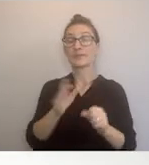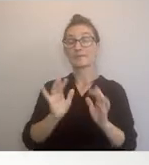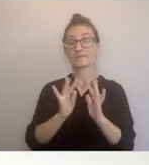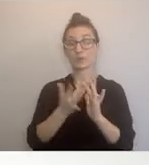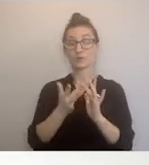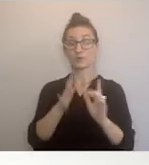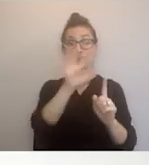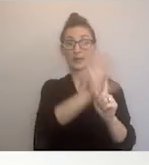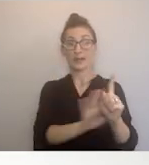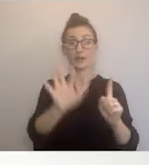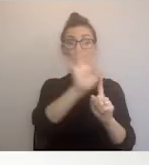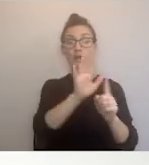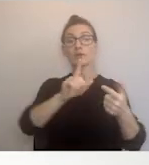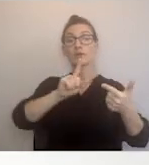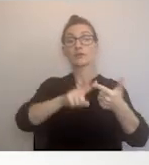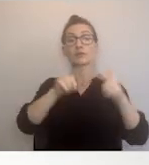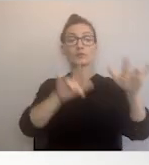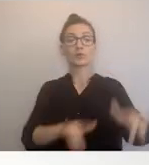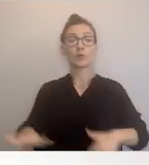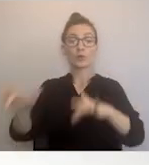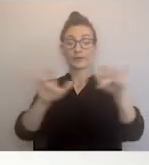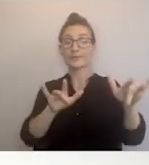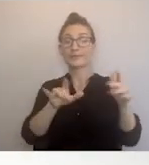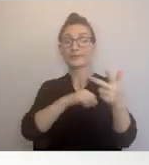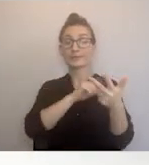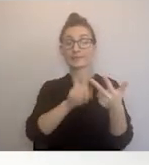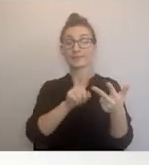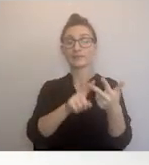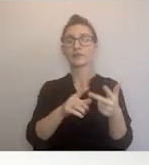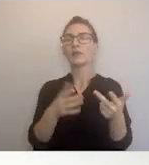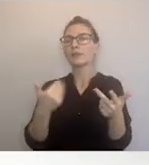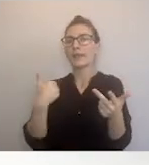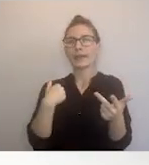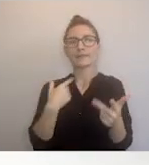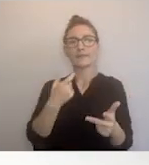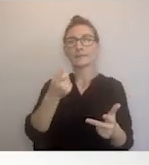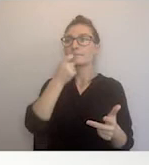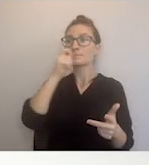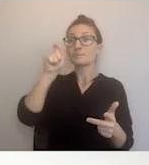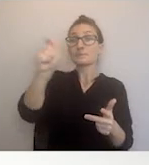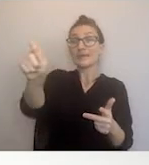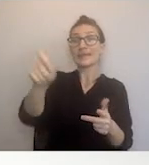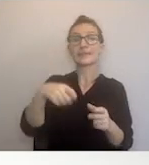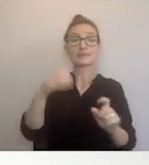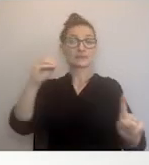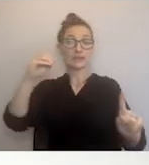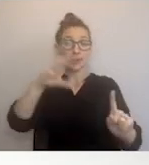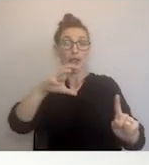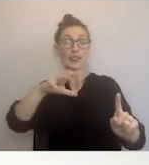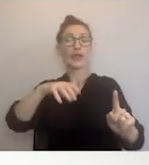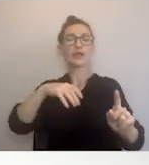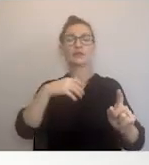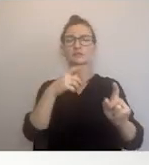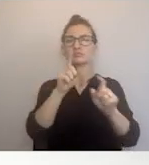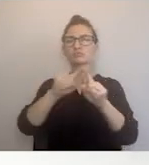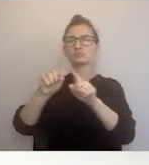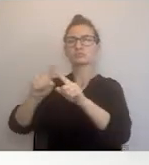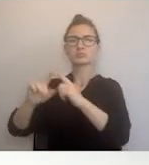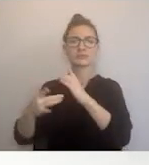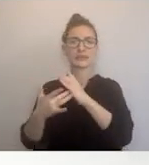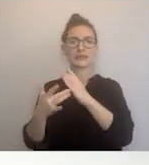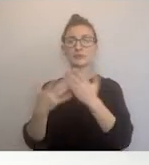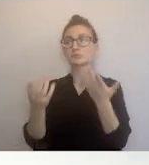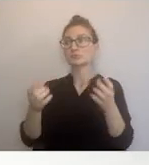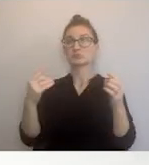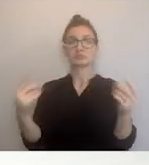you'll know that you can put virtual backgrounds on. You can use a record feature, and what's neat about it is that there's all different types of pinning and spotlighting techniques you can